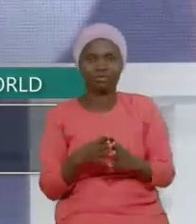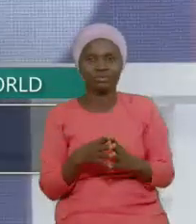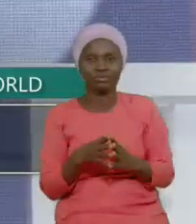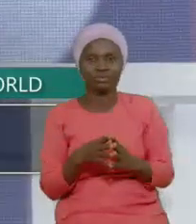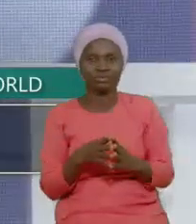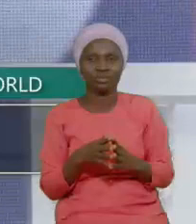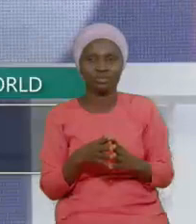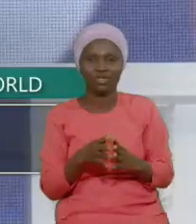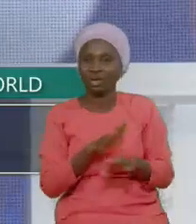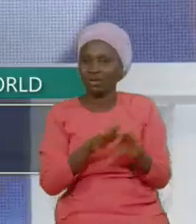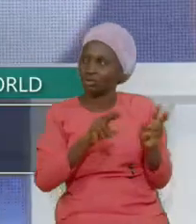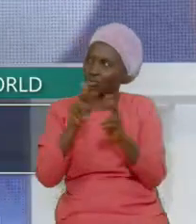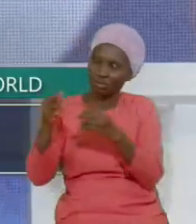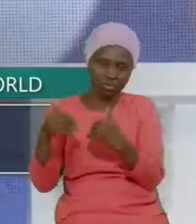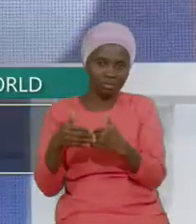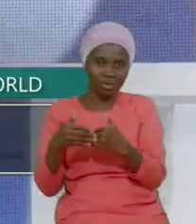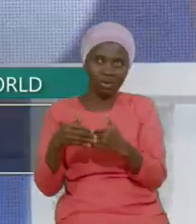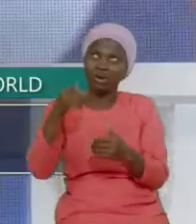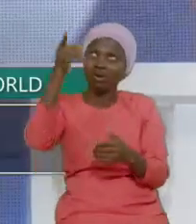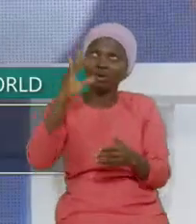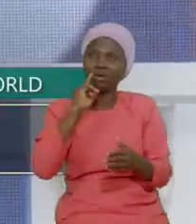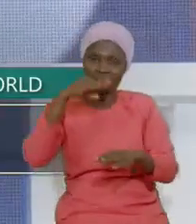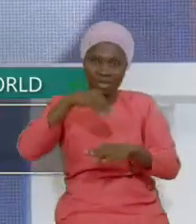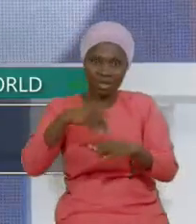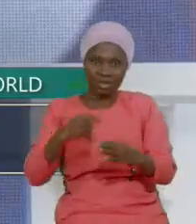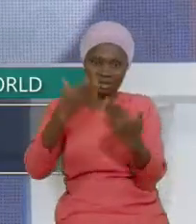Don't look back. God is in front.